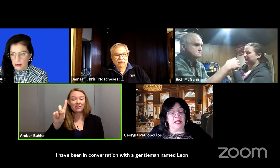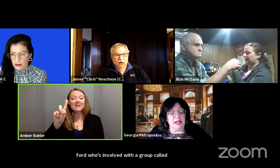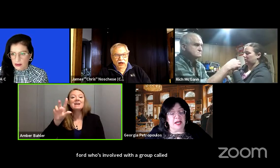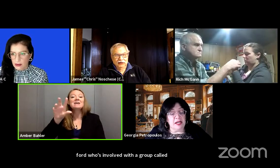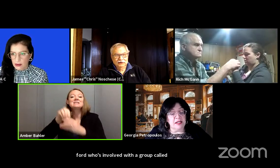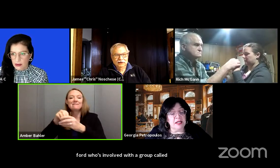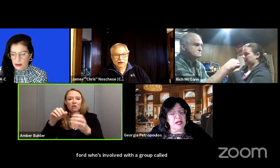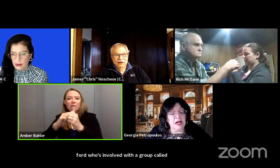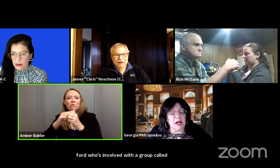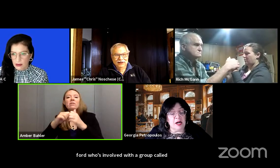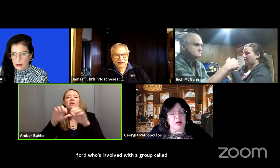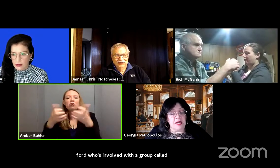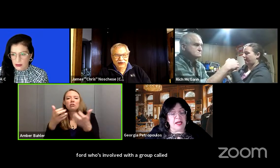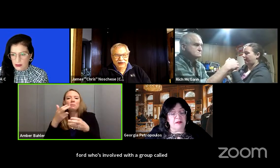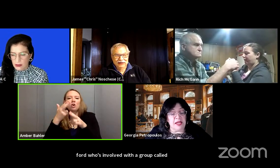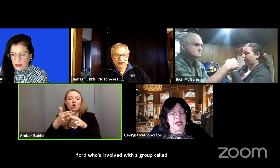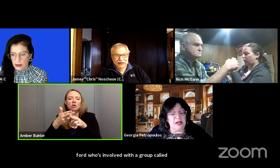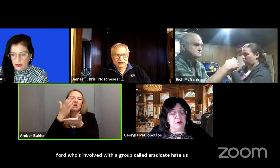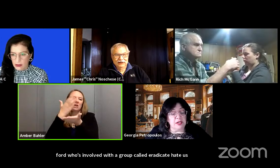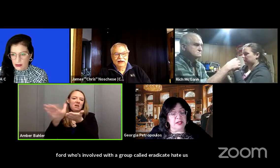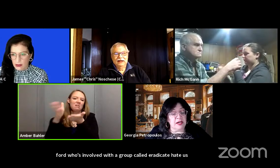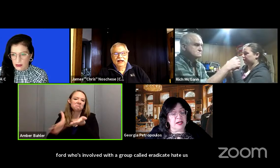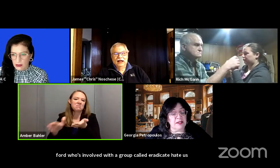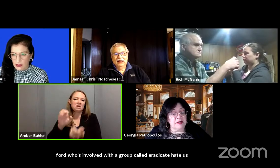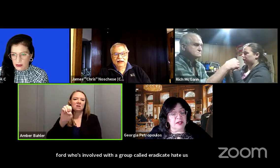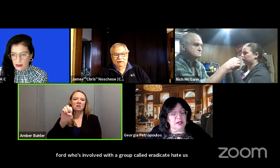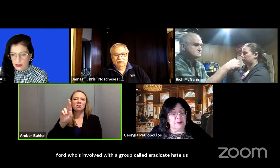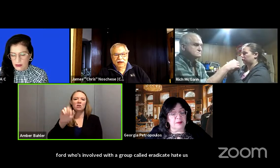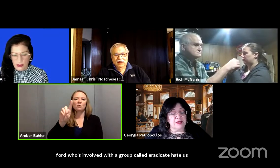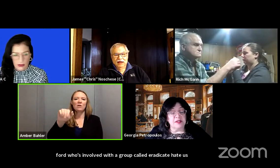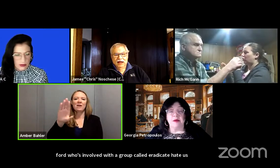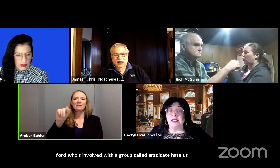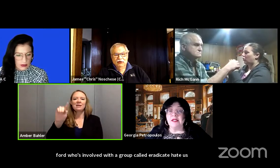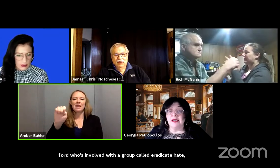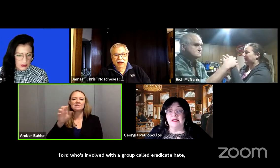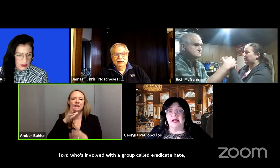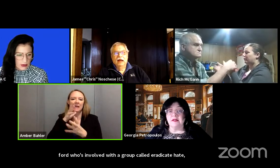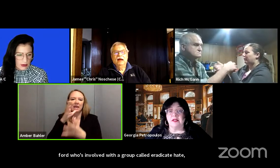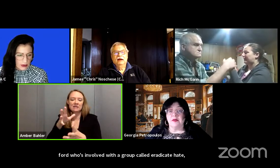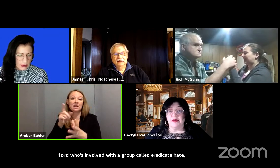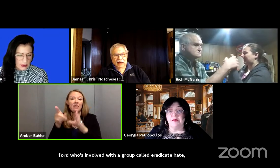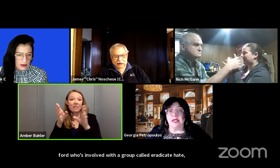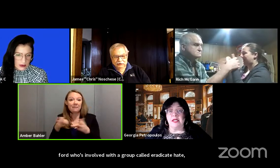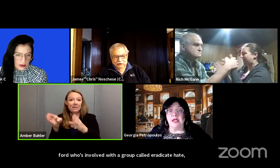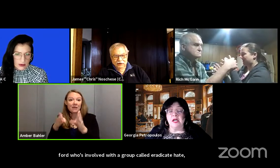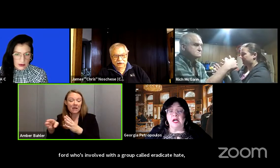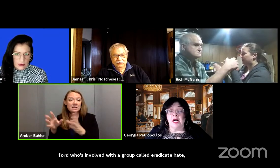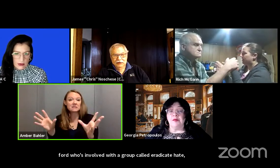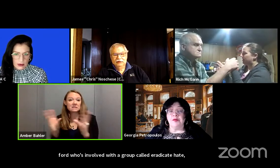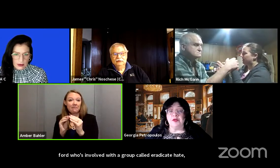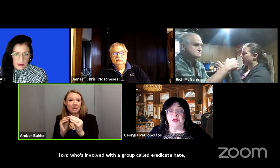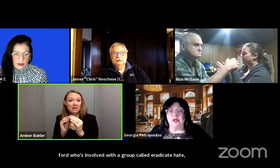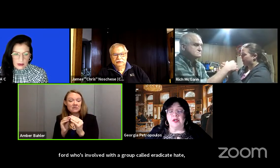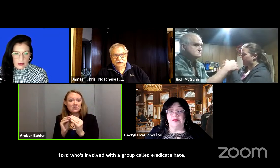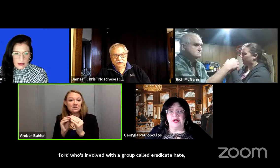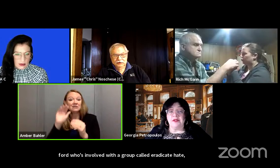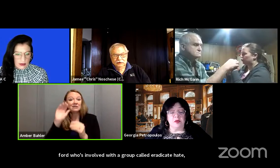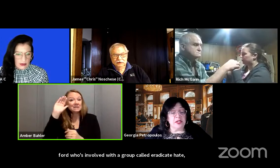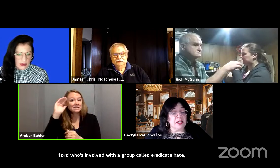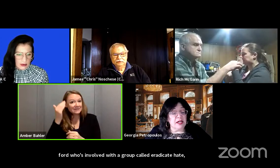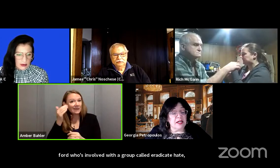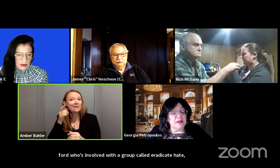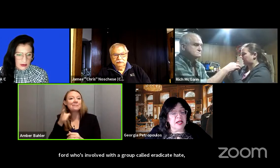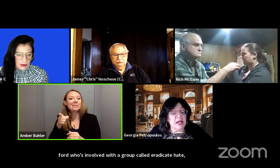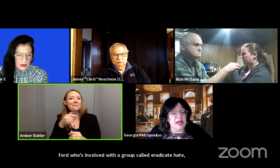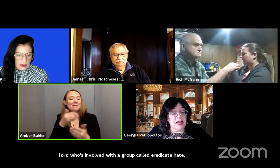called Eradicate Hate. And they had organized a summit, and it sounds like there may be future